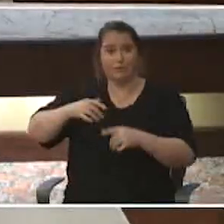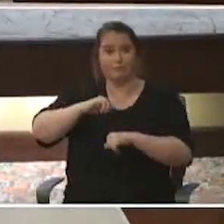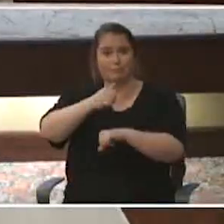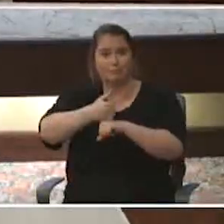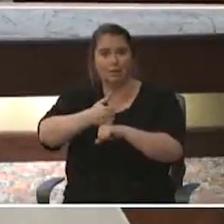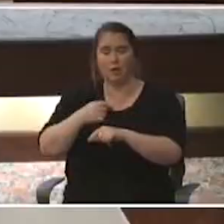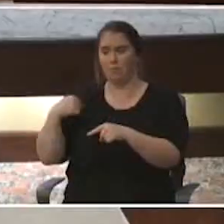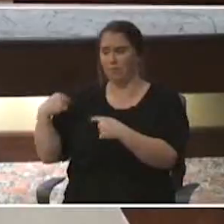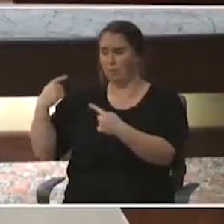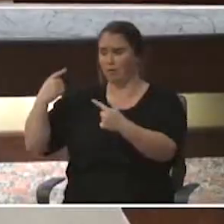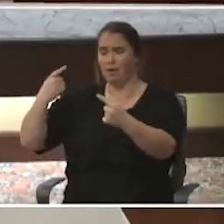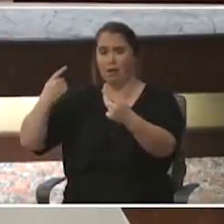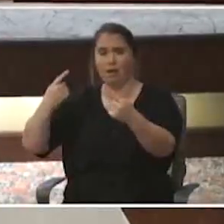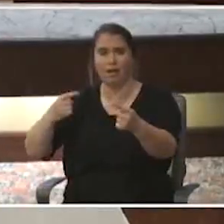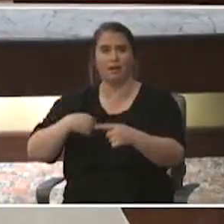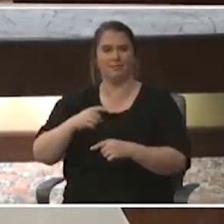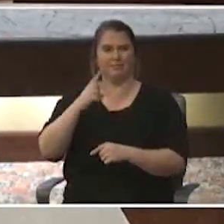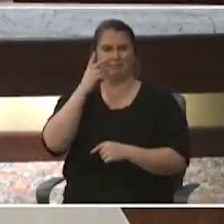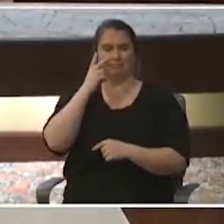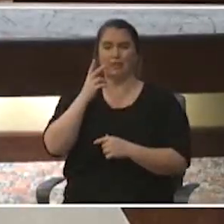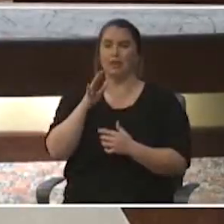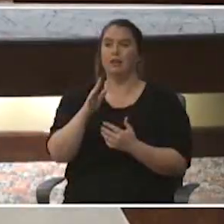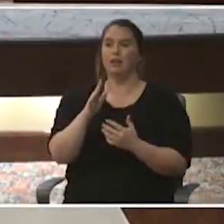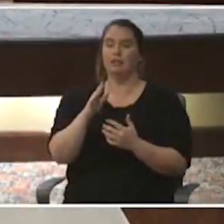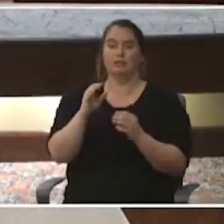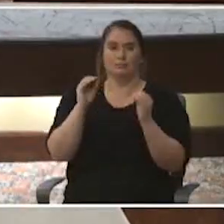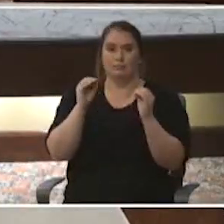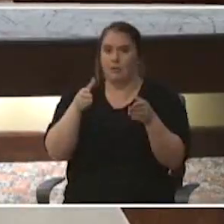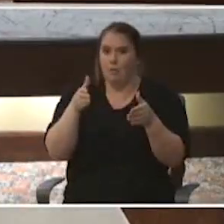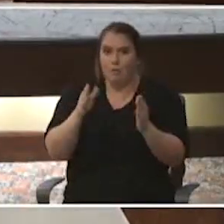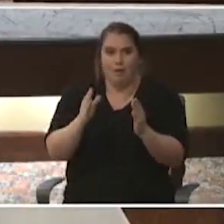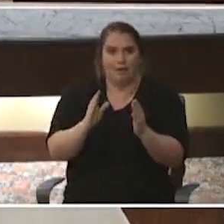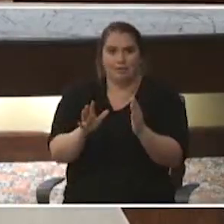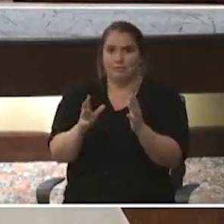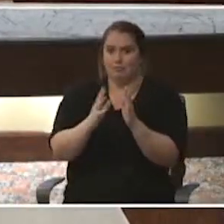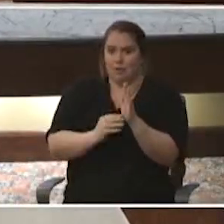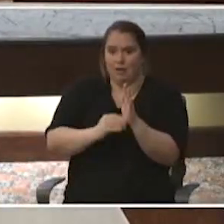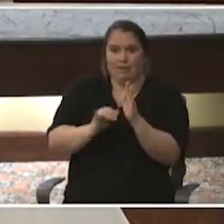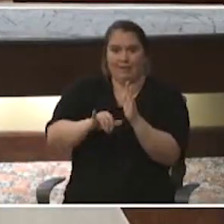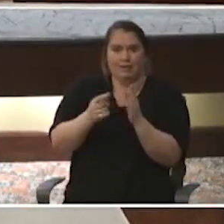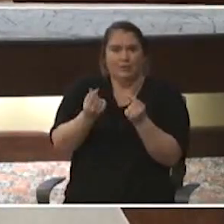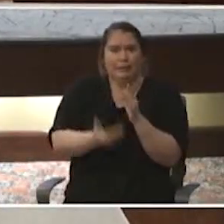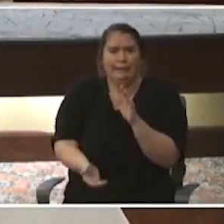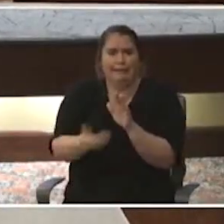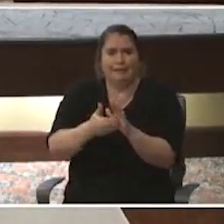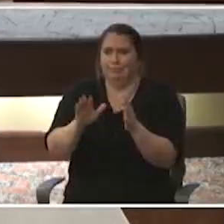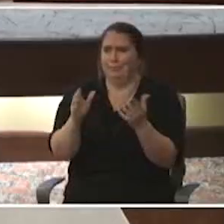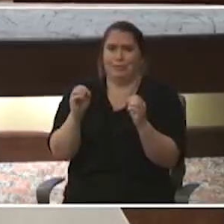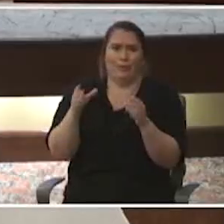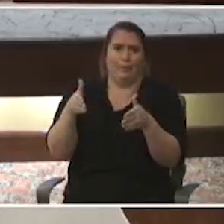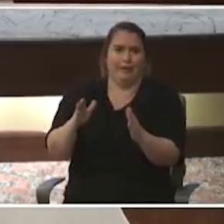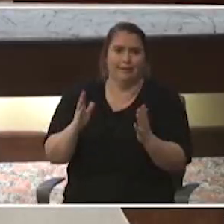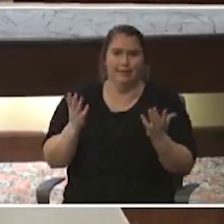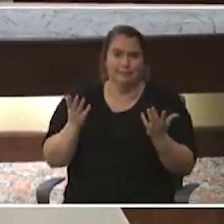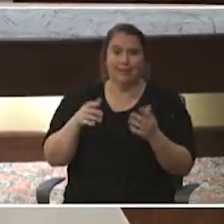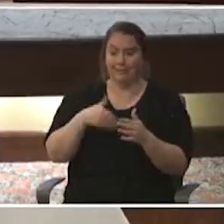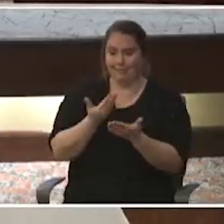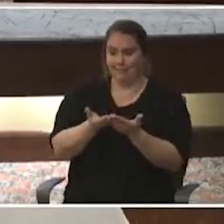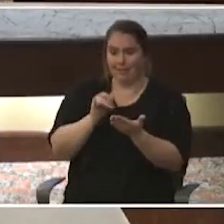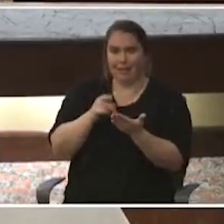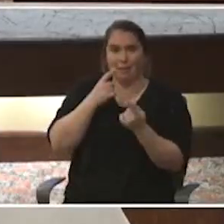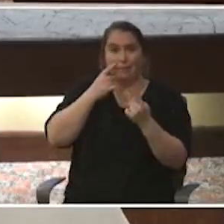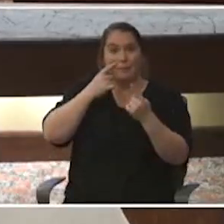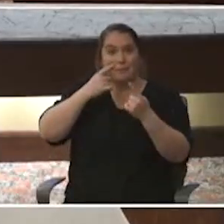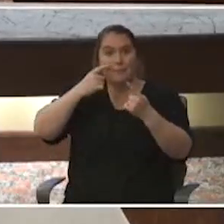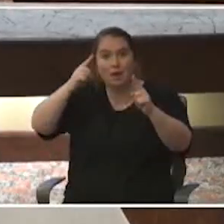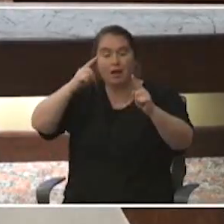think everybody in the back of their mind says there's no way they can replicate that because it would be so hard to do. And the fact that we did it with a degree